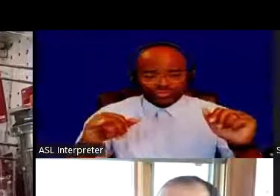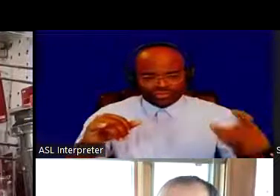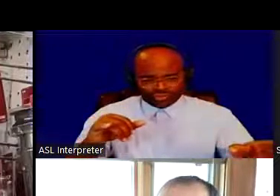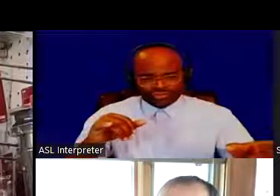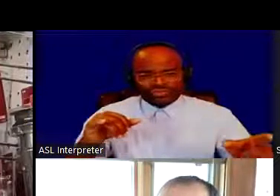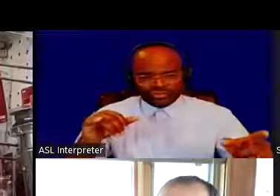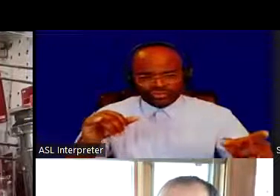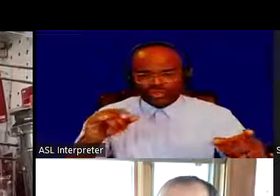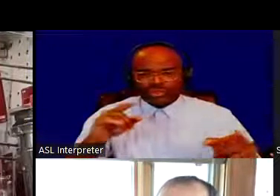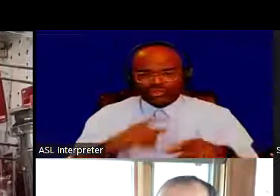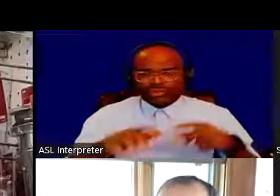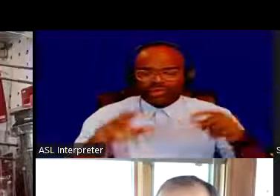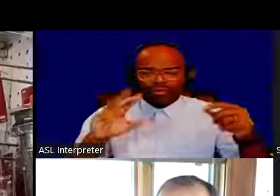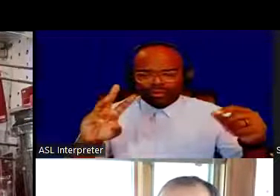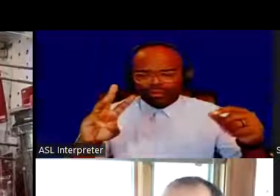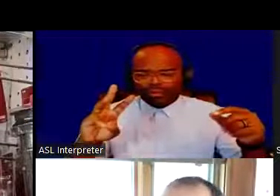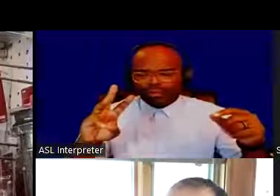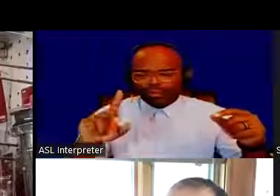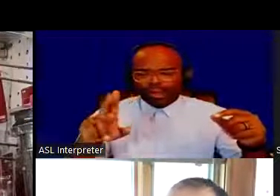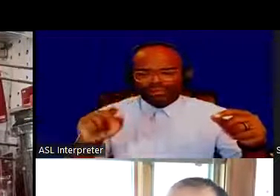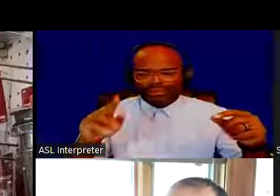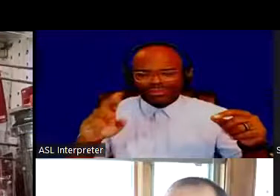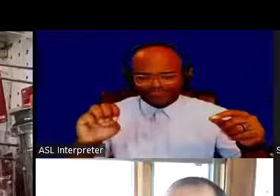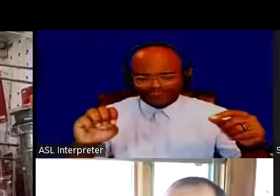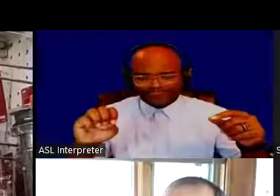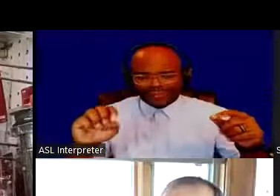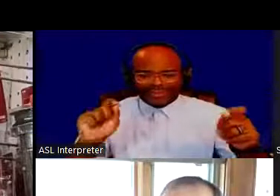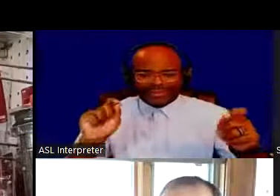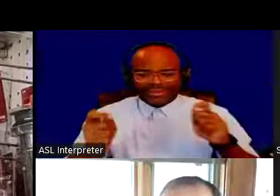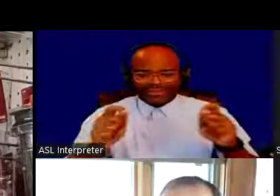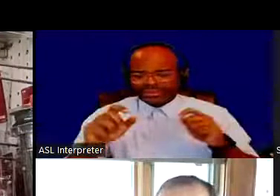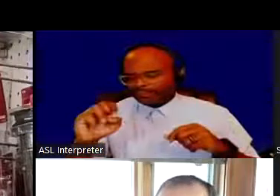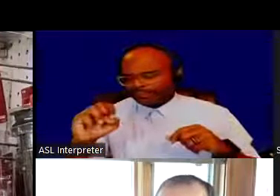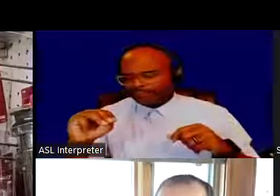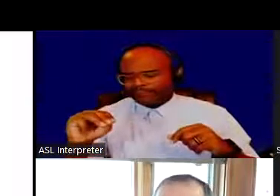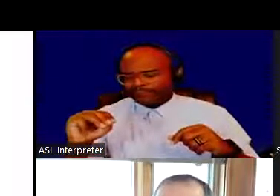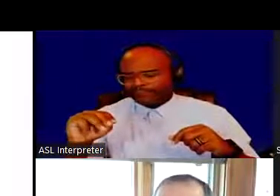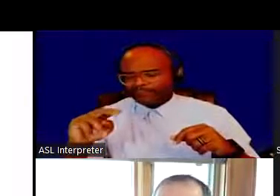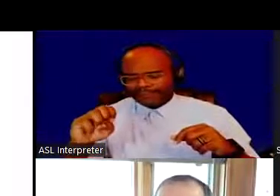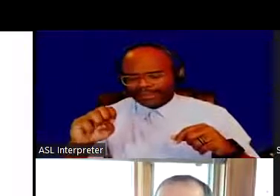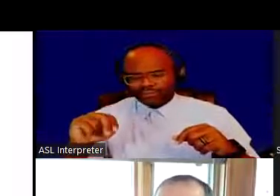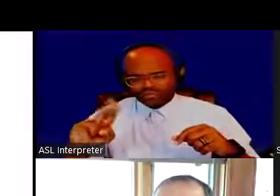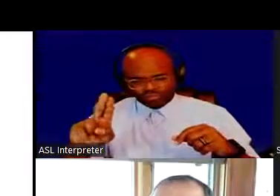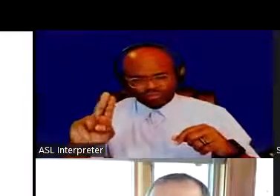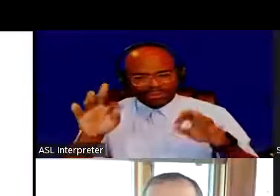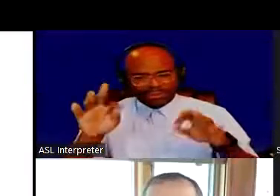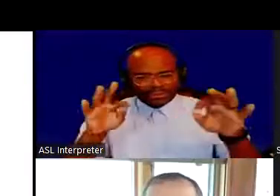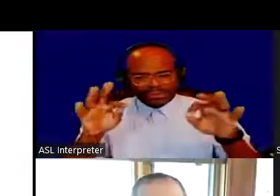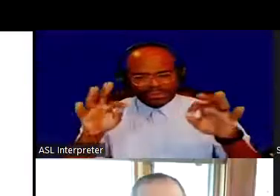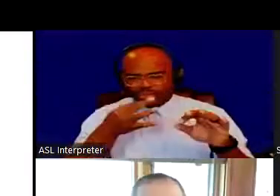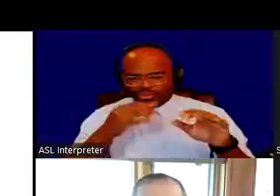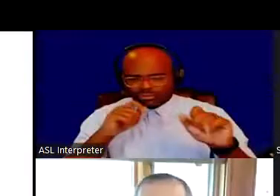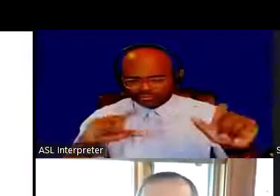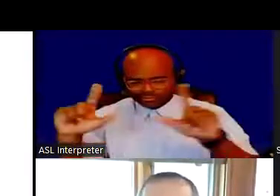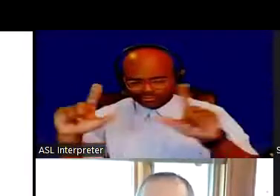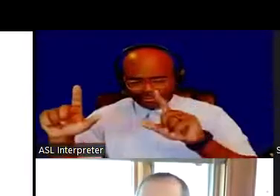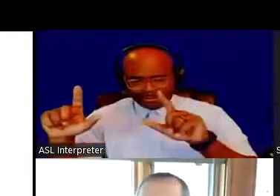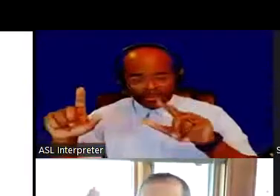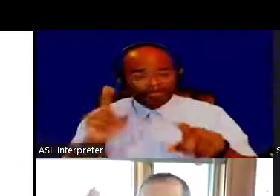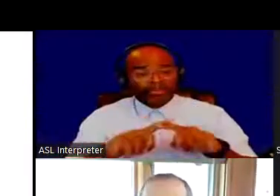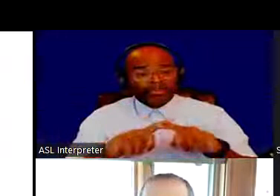a Wildlife Adaptation Menu. And I'm going to show you what that is in a little bit here. But first of all, I want to